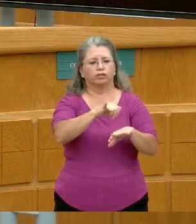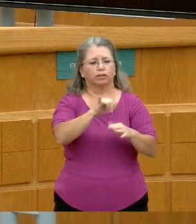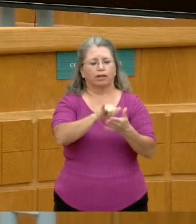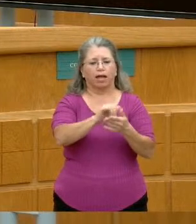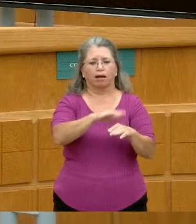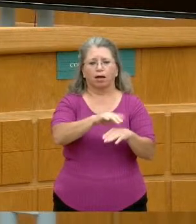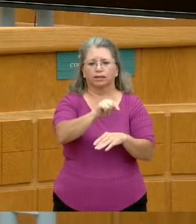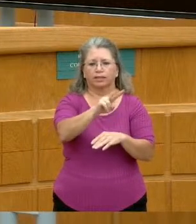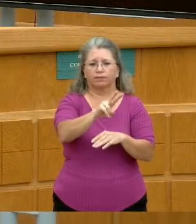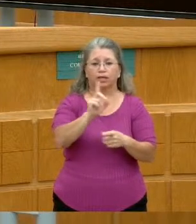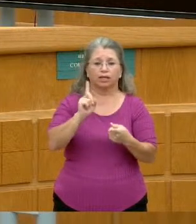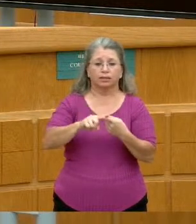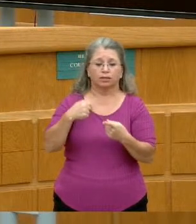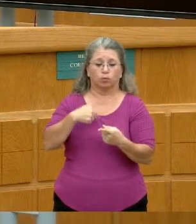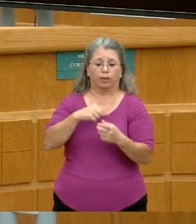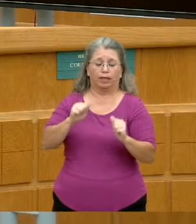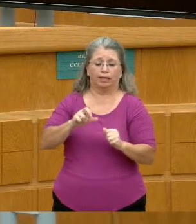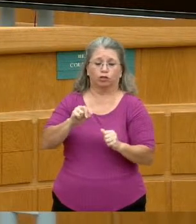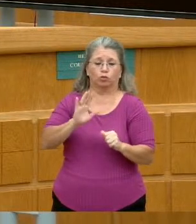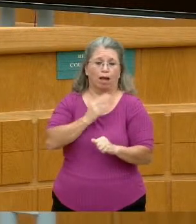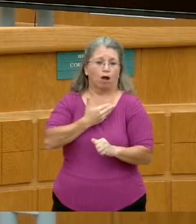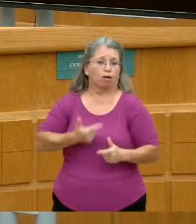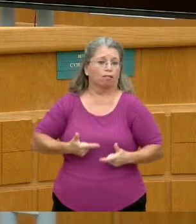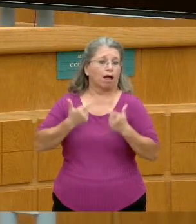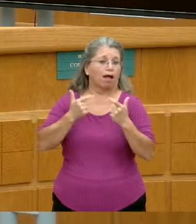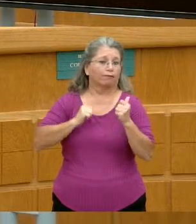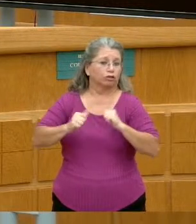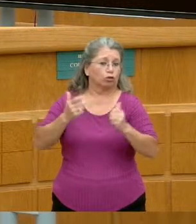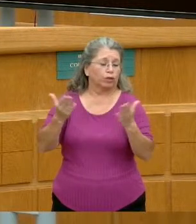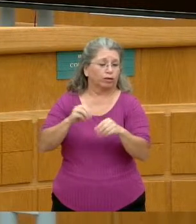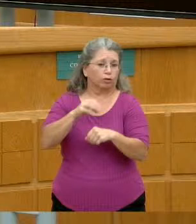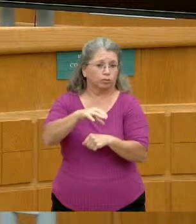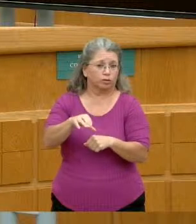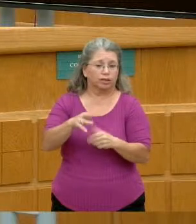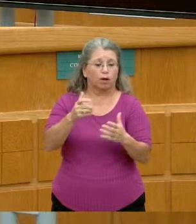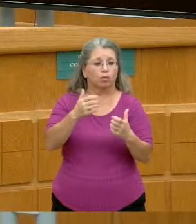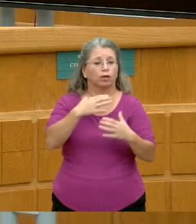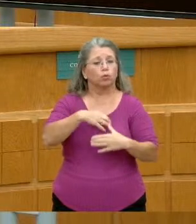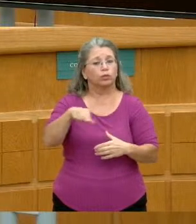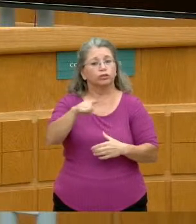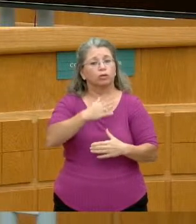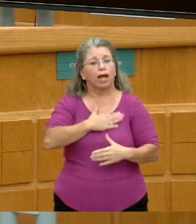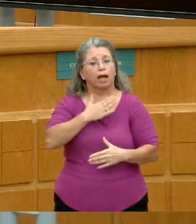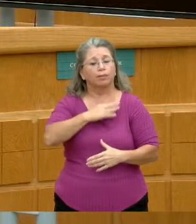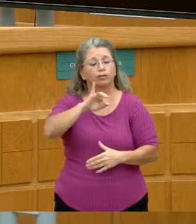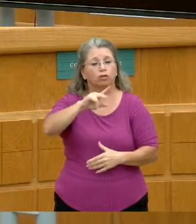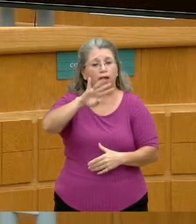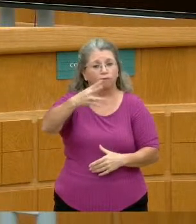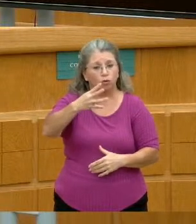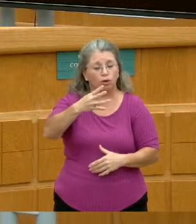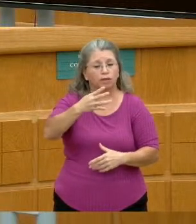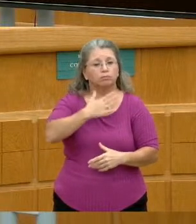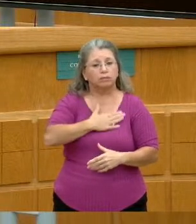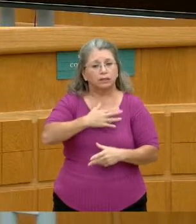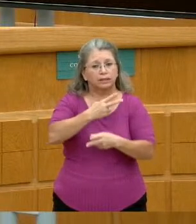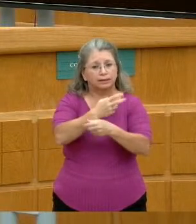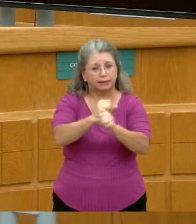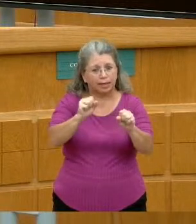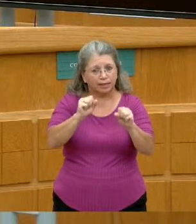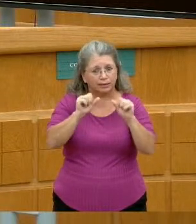live and in color here in Corpus Christi. We do want to wish everyone a happy 4th of July, and we want you to stay safe. We want you to stay